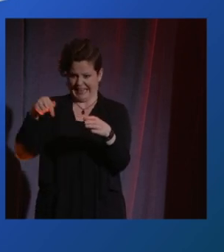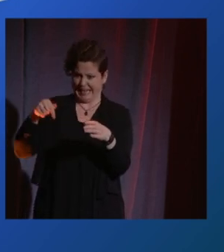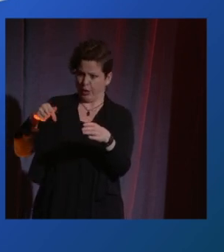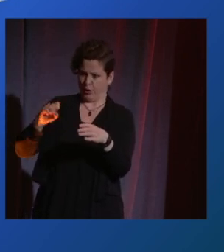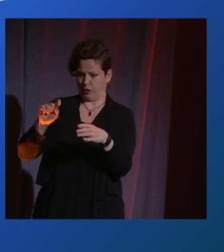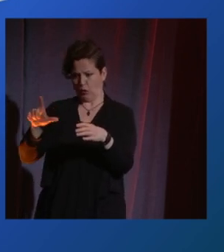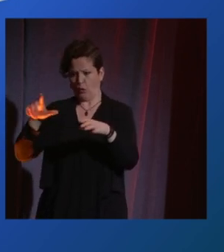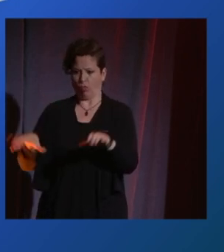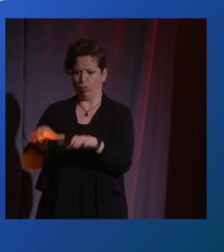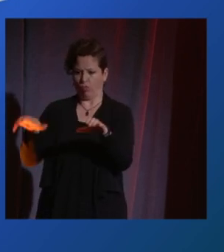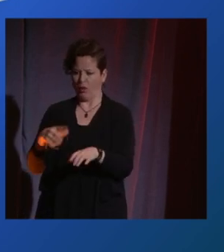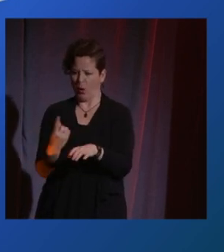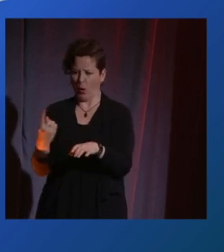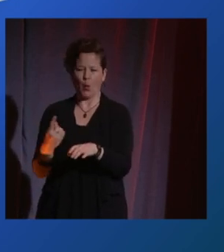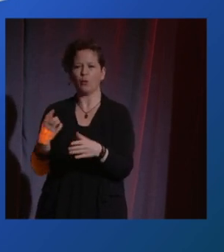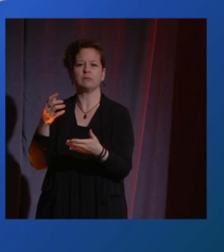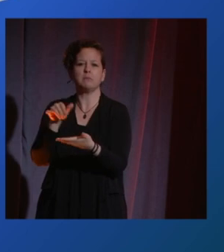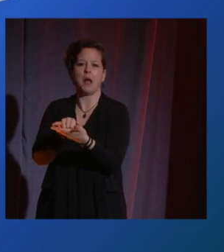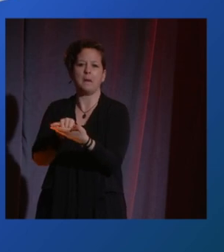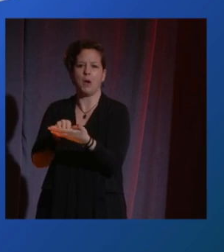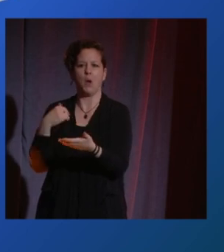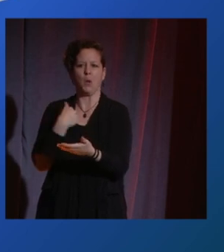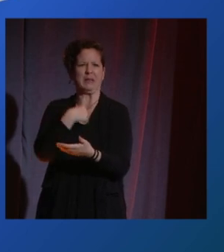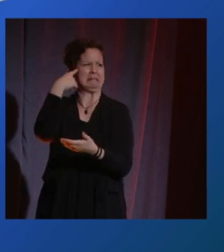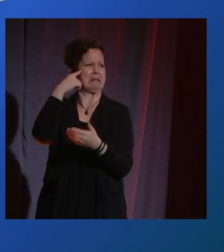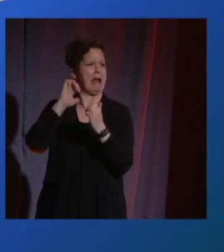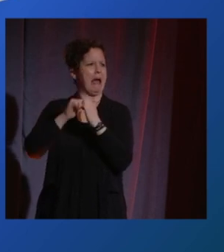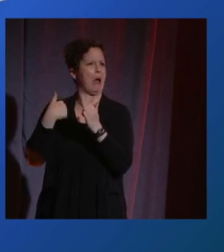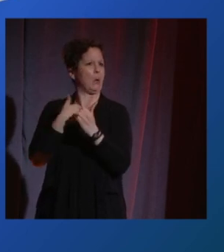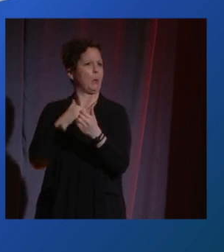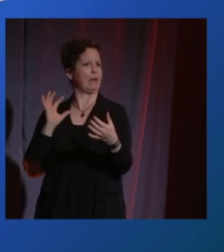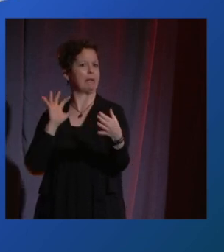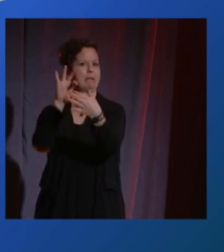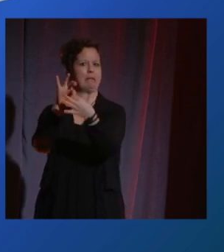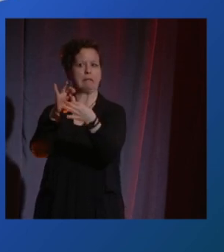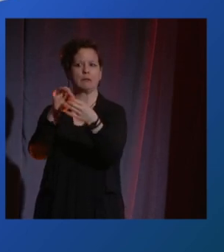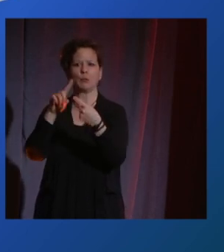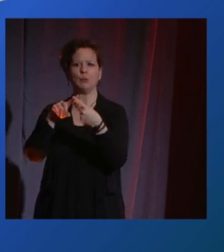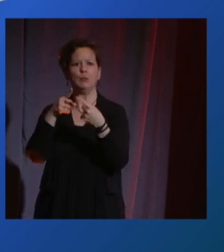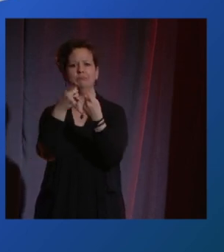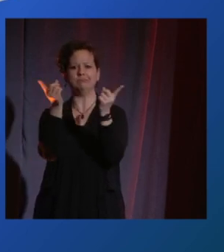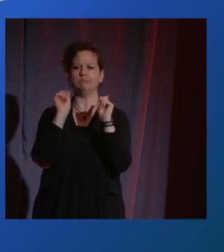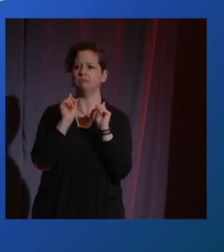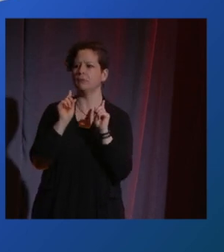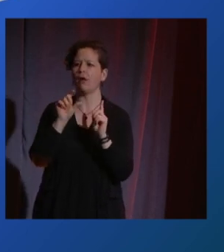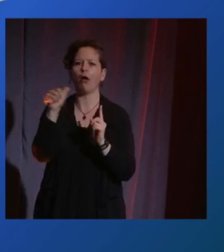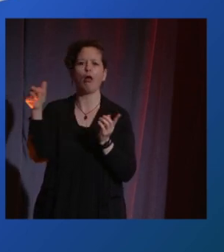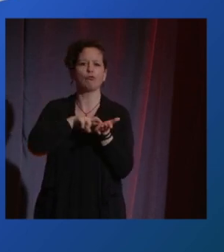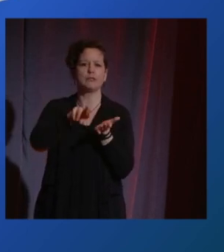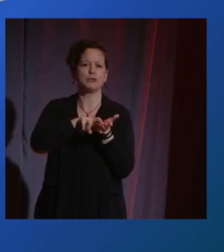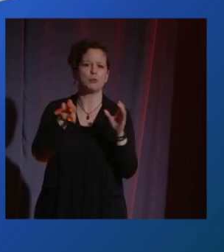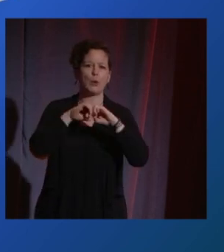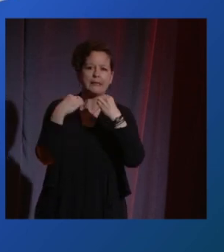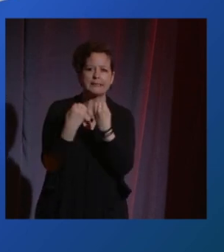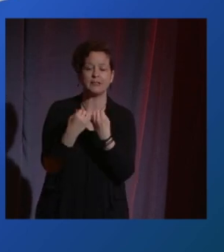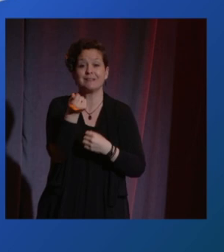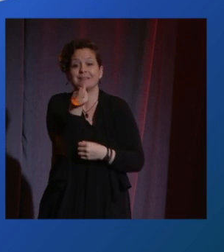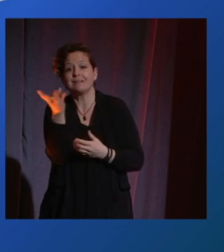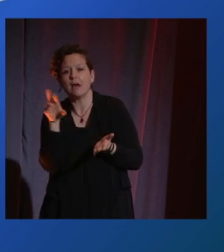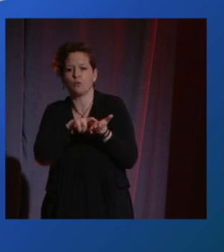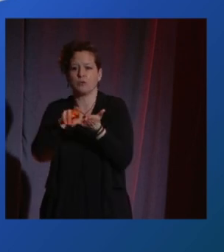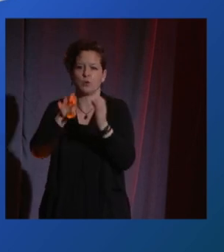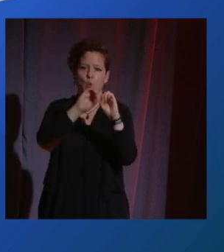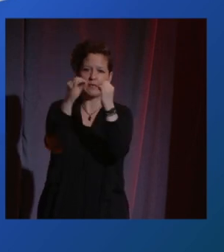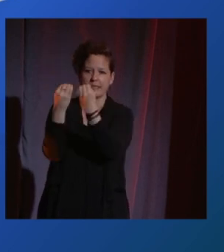ceiling and that's when we started to think bigger how do we tie in a number of research organizations working with instead of